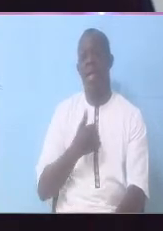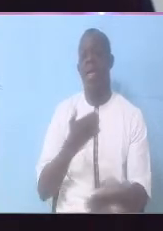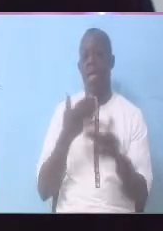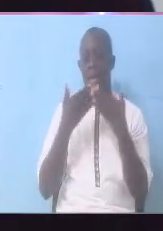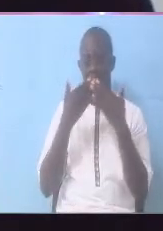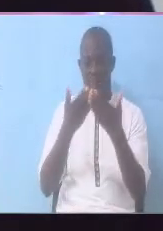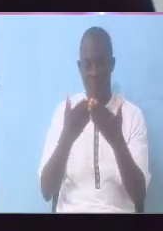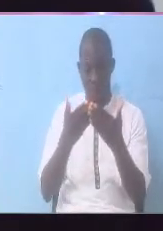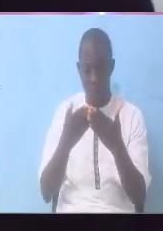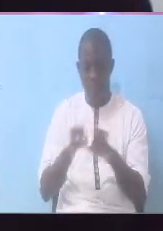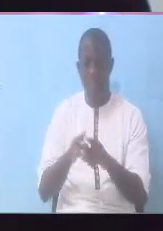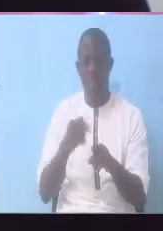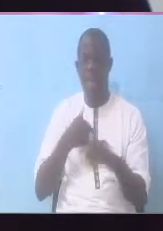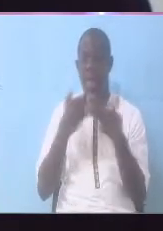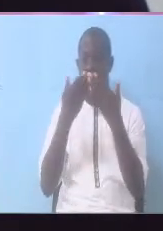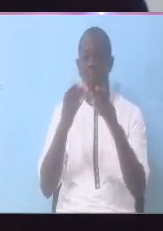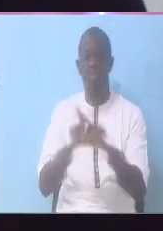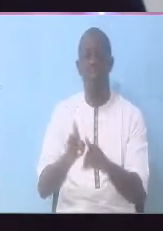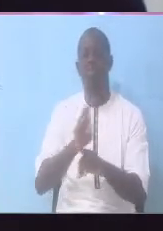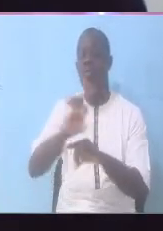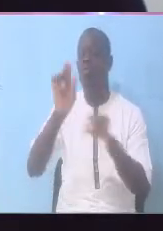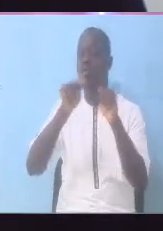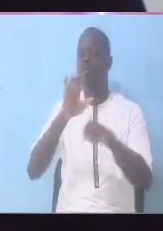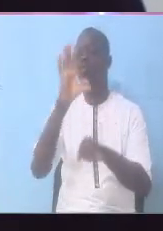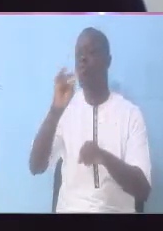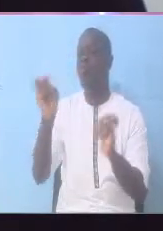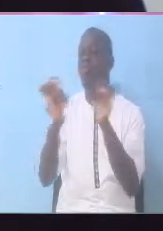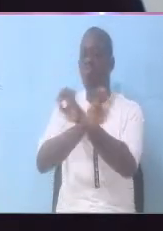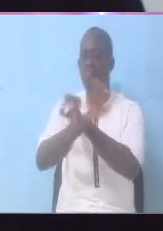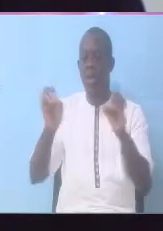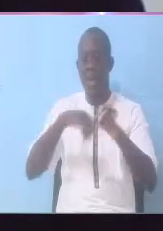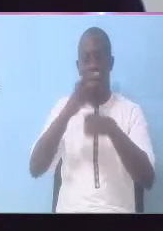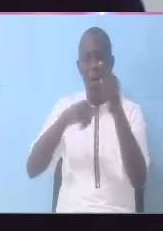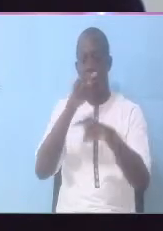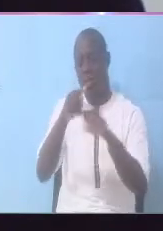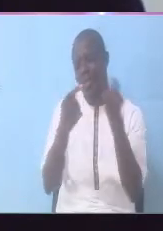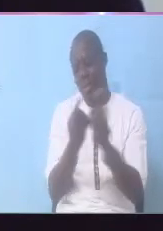wouldn't stop it. He can't do anything about this. But